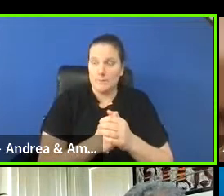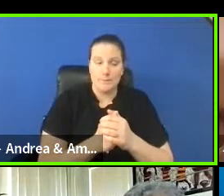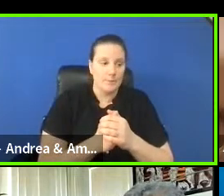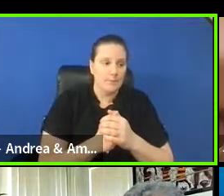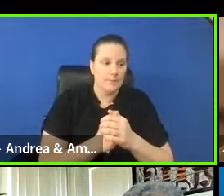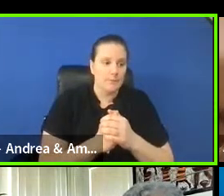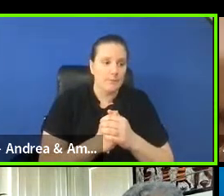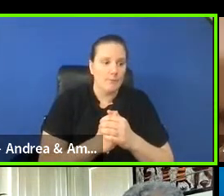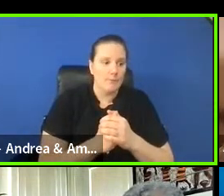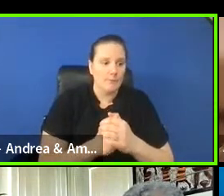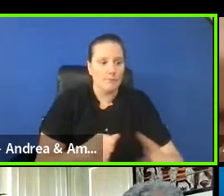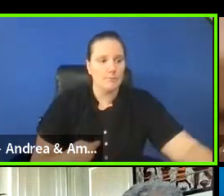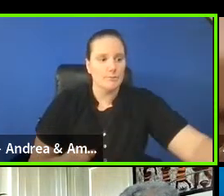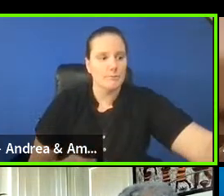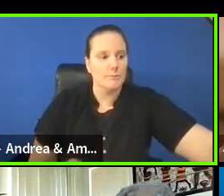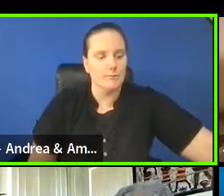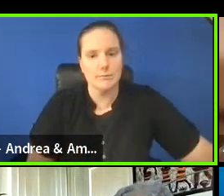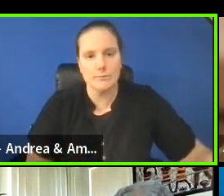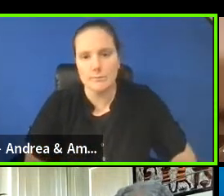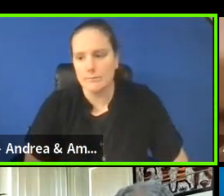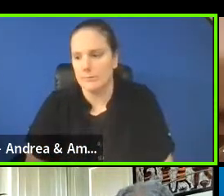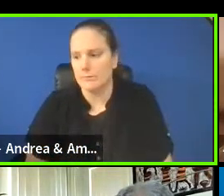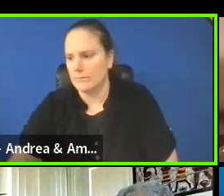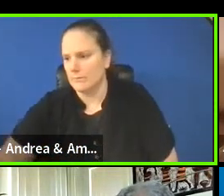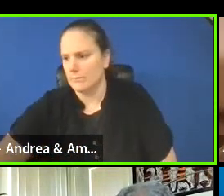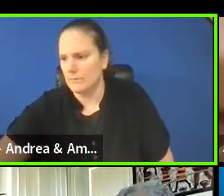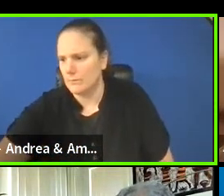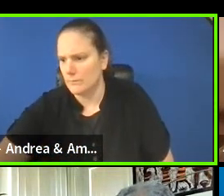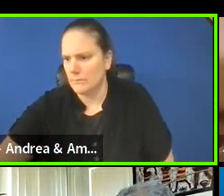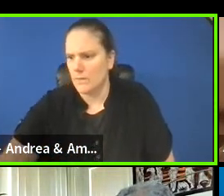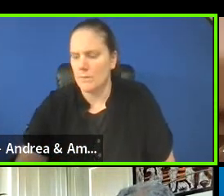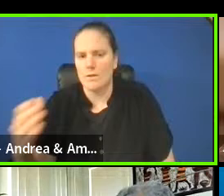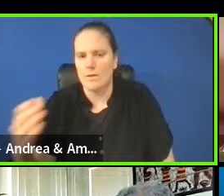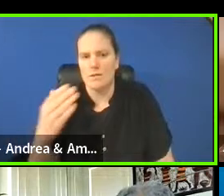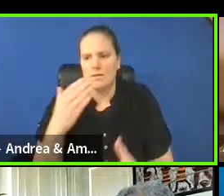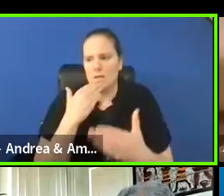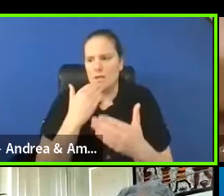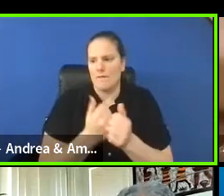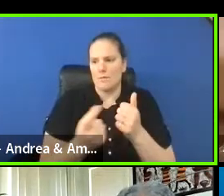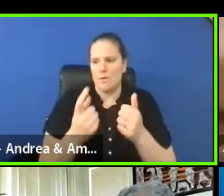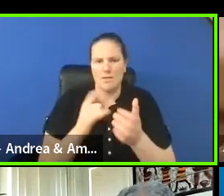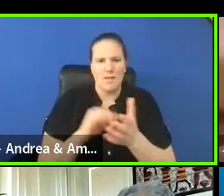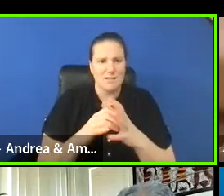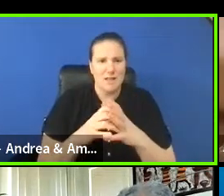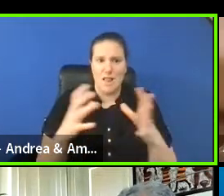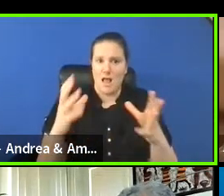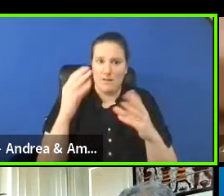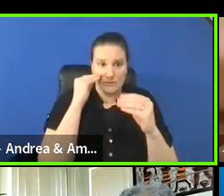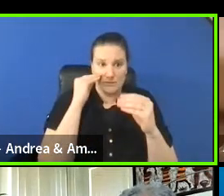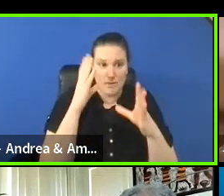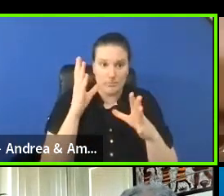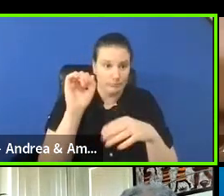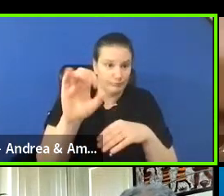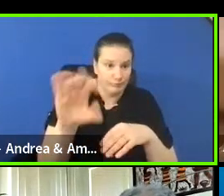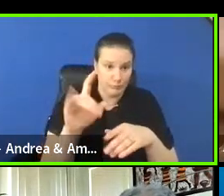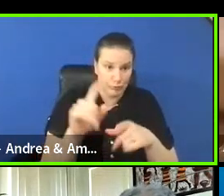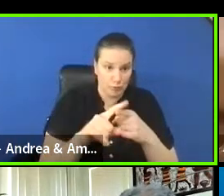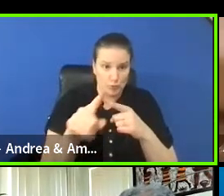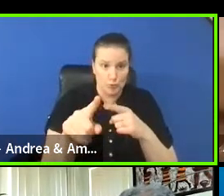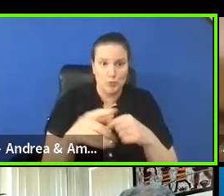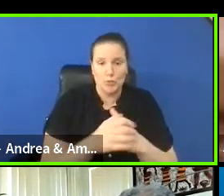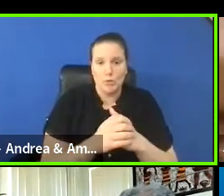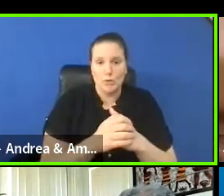I would just like to thank everybody. This is once again an intense amount of information that we are bringing to you,